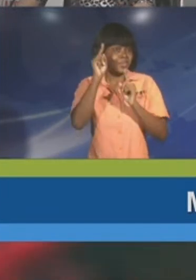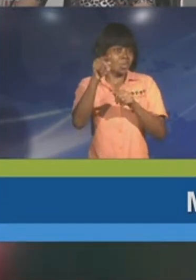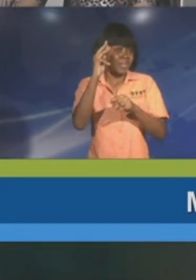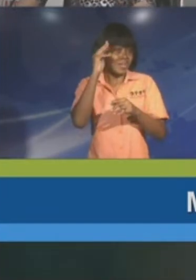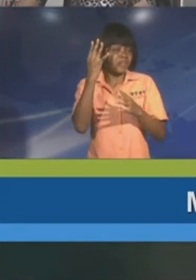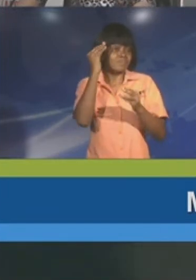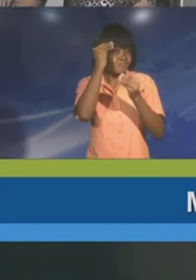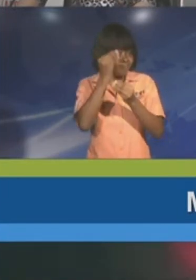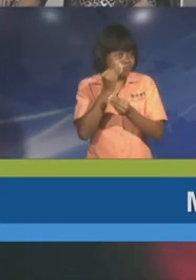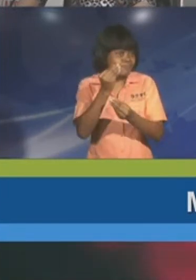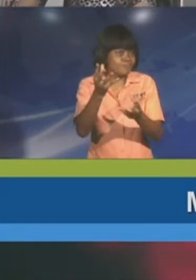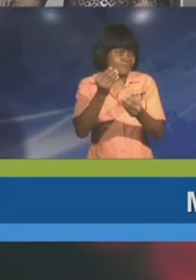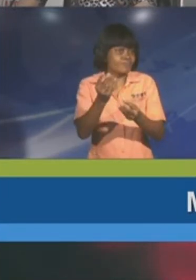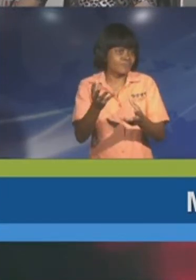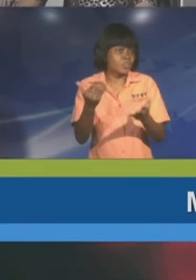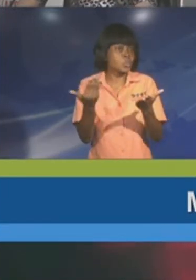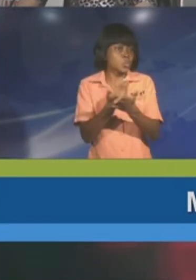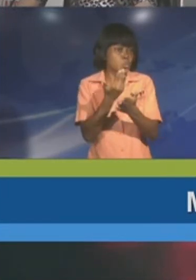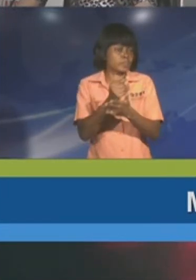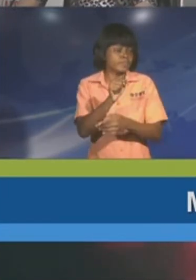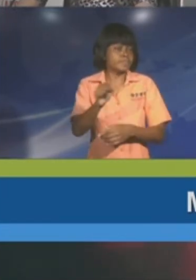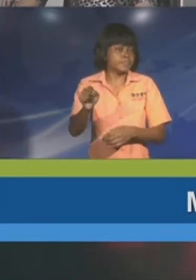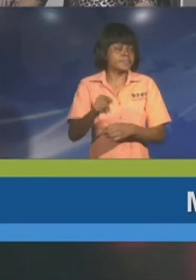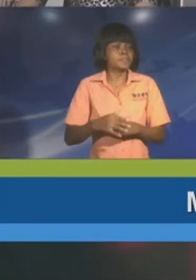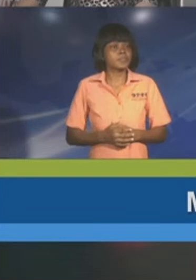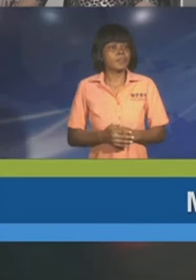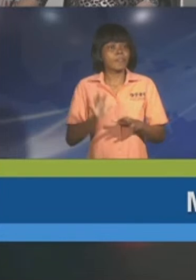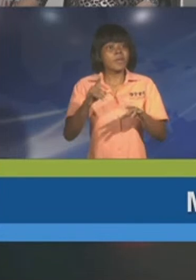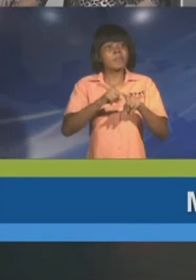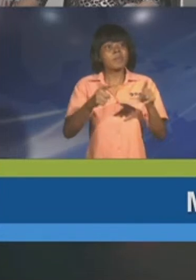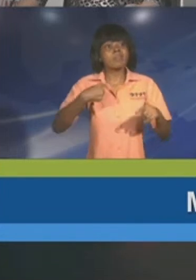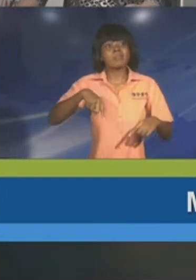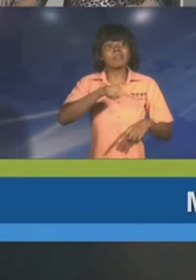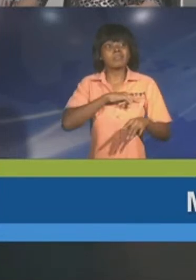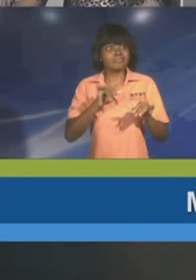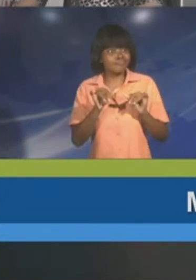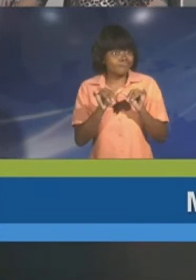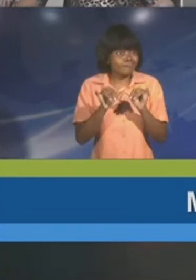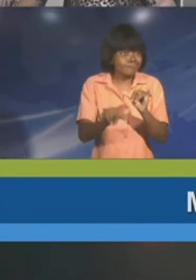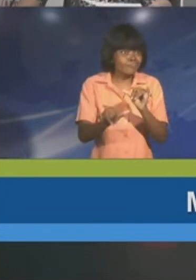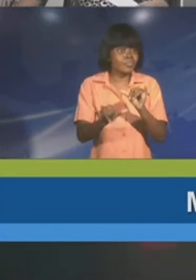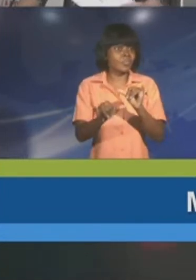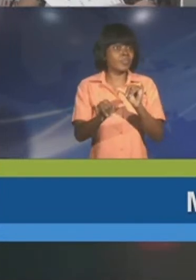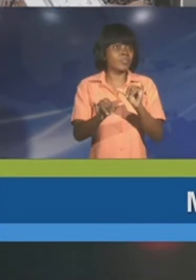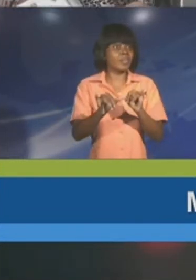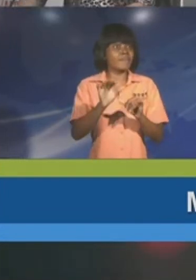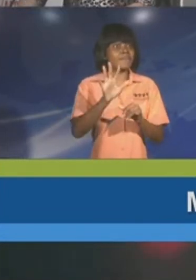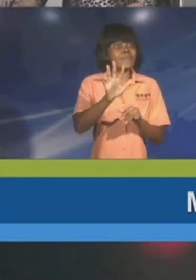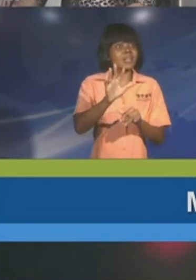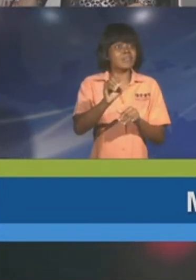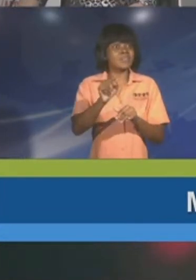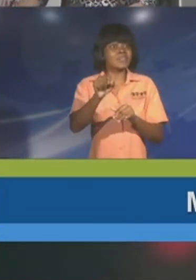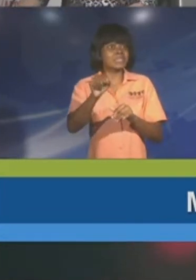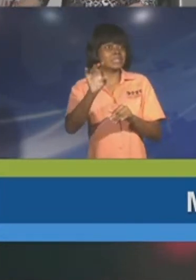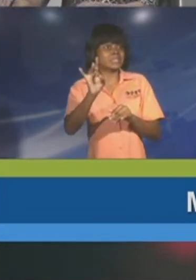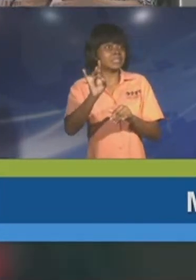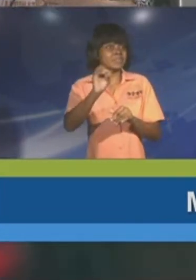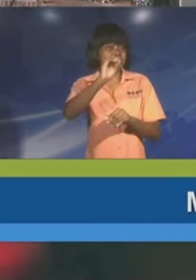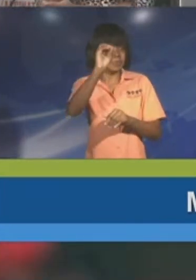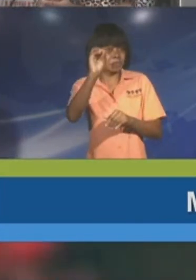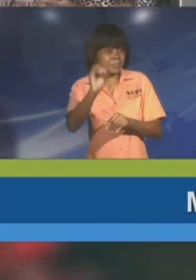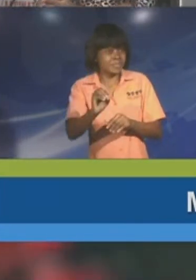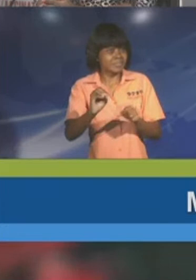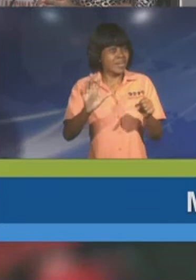COVID-19 vaccine in our population, but we still are at 50.8% in total uptake,